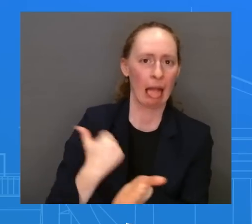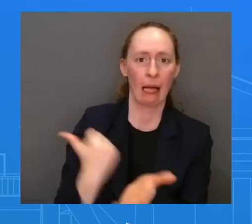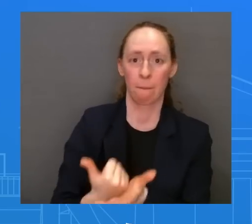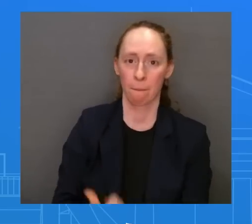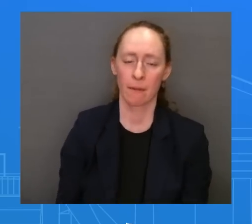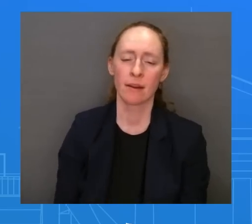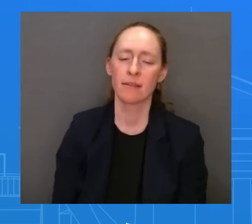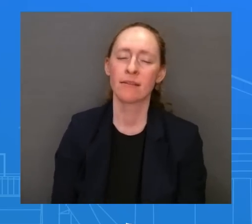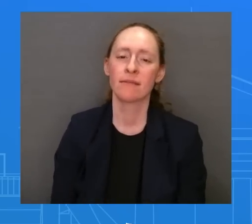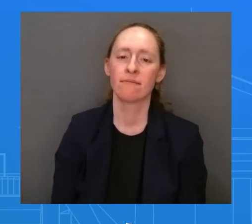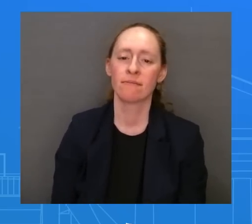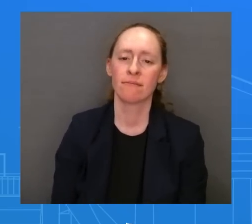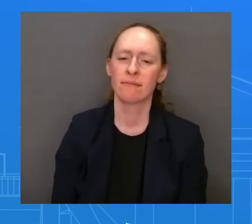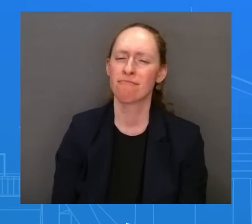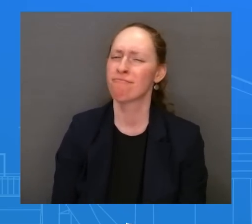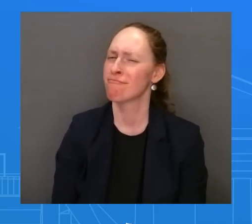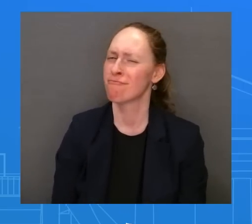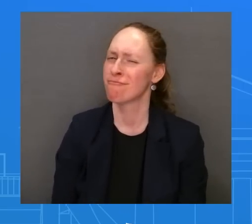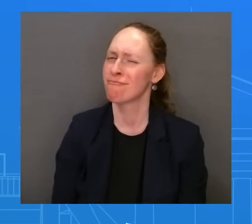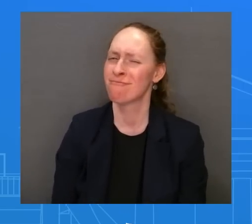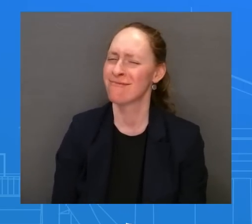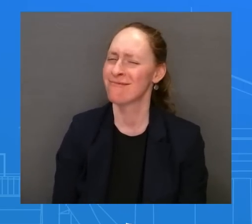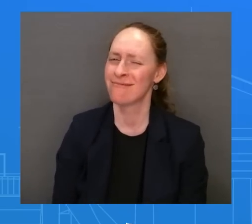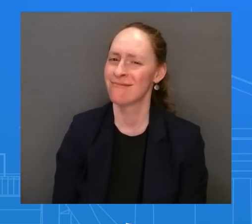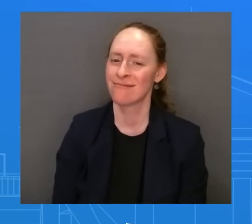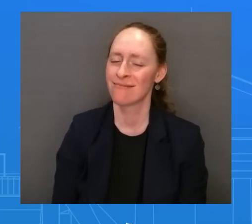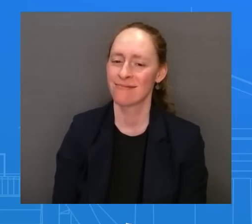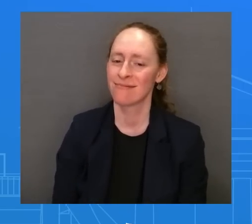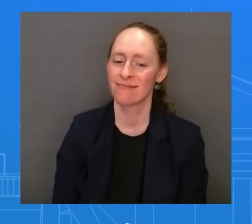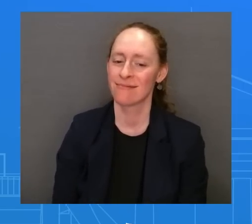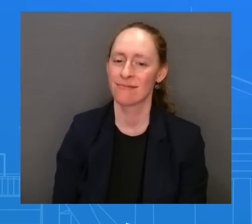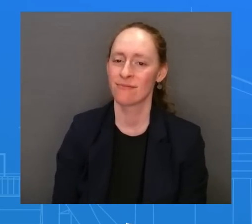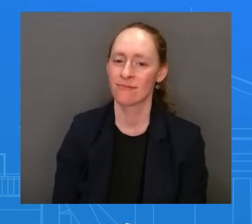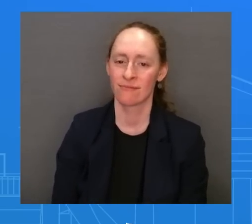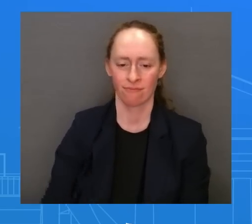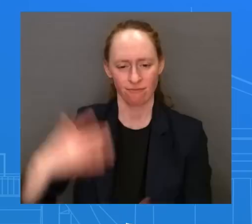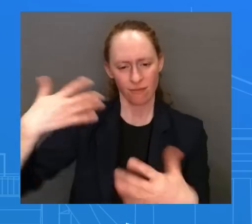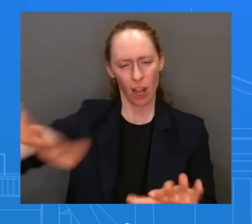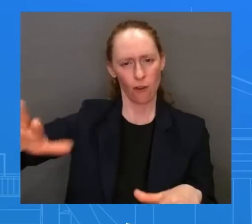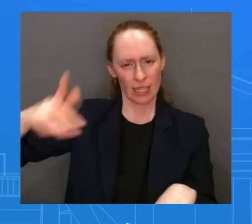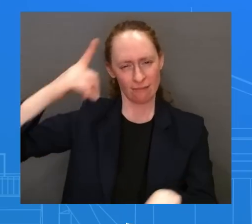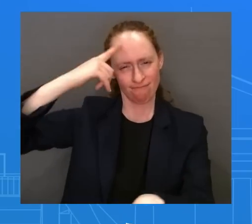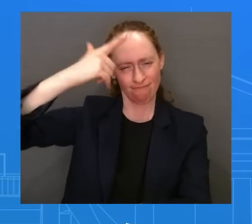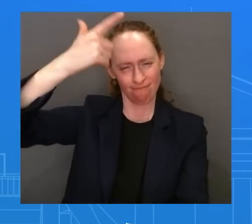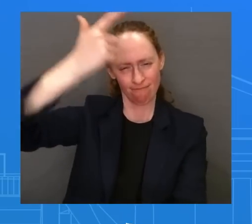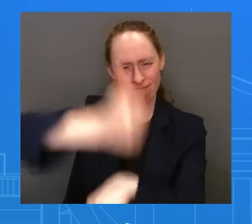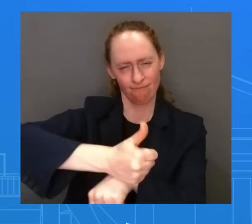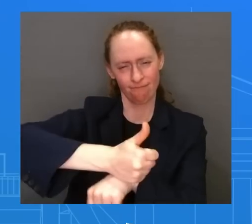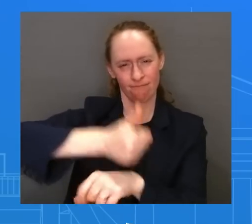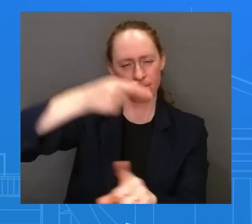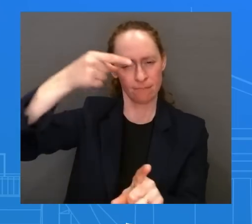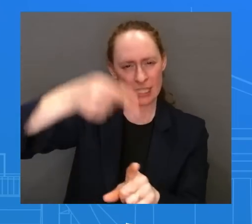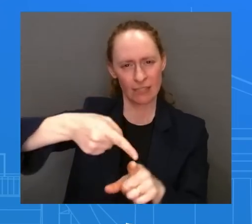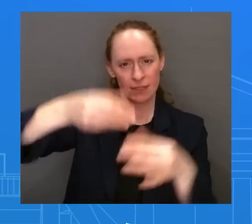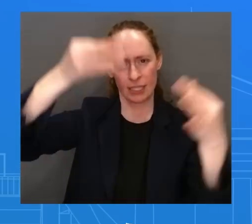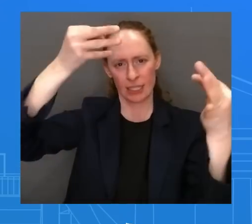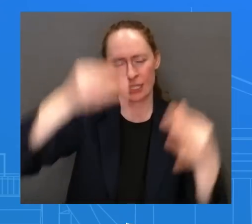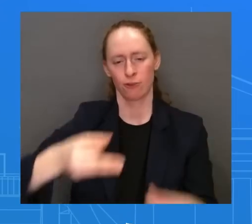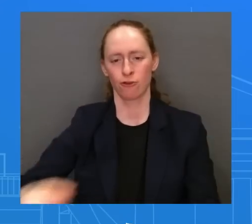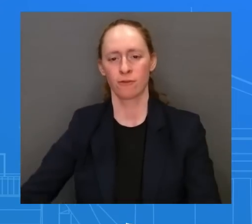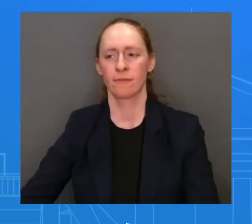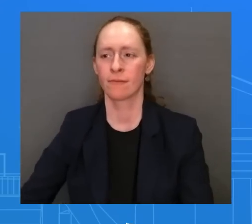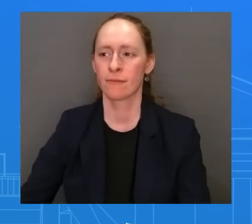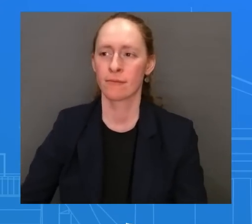inclusive decision-making process he was able to secure some extra time for us to be able to conduct a